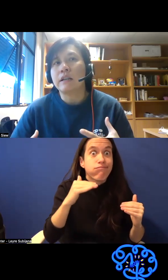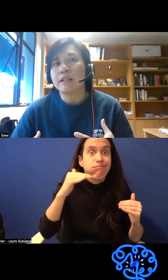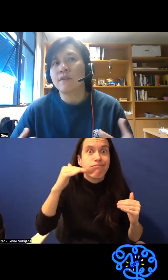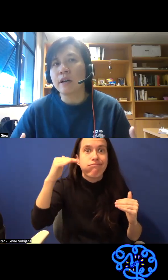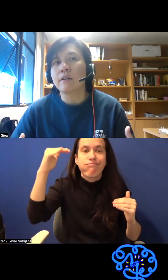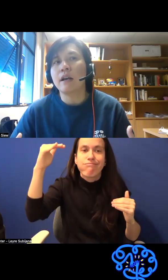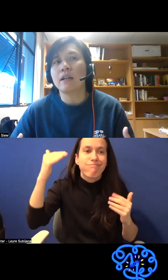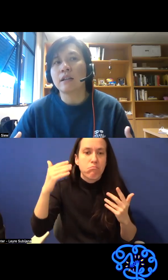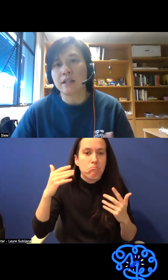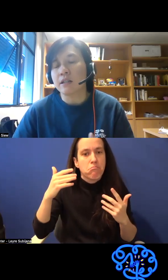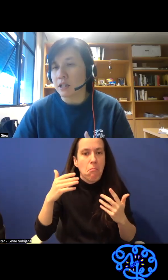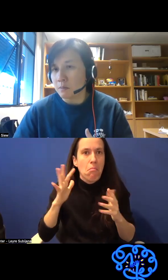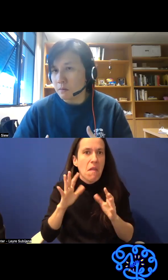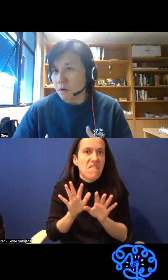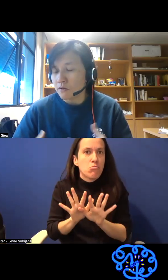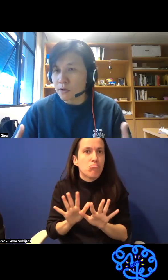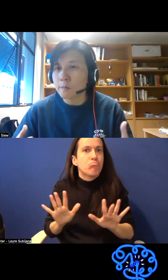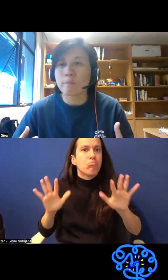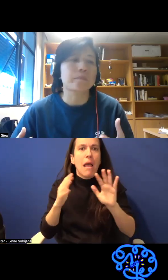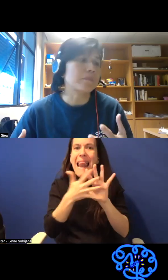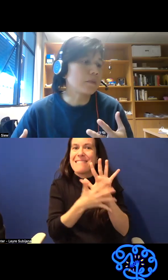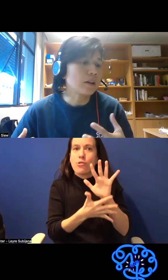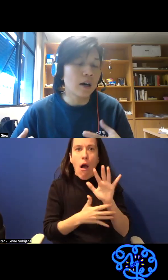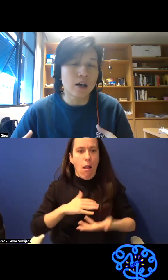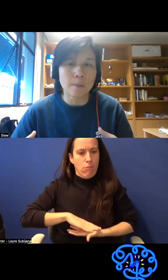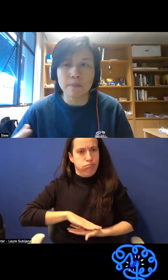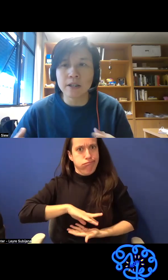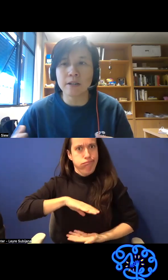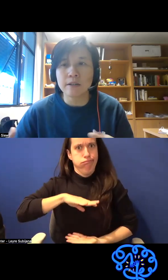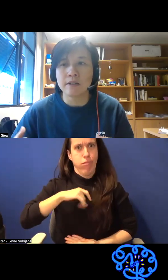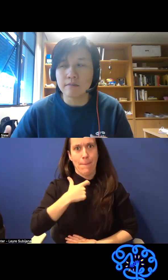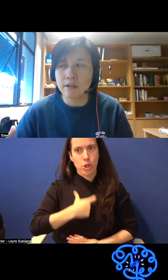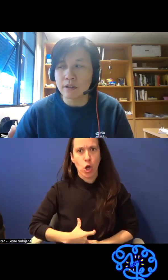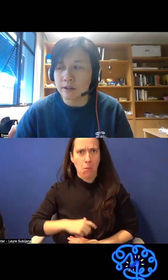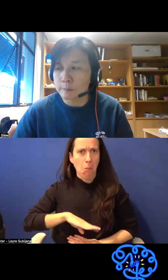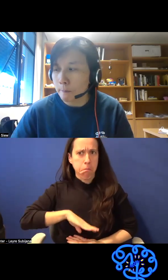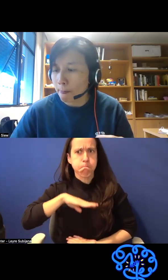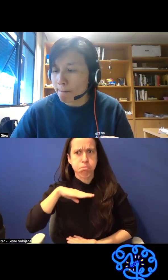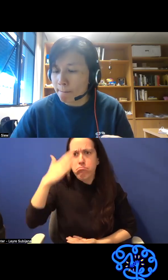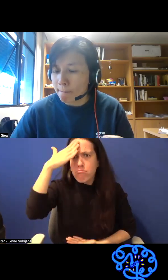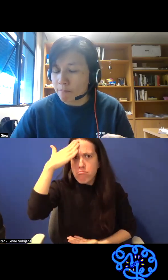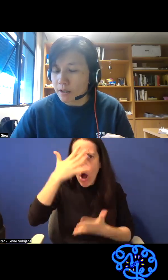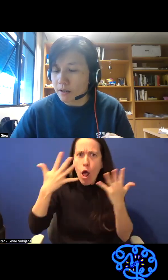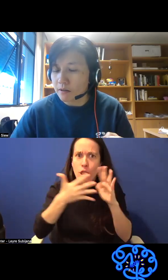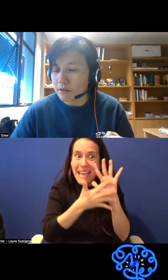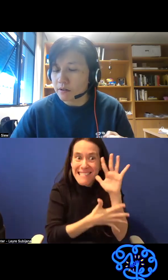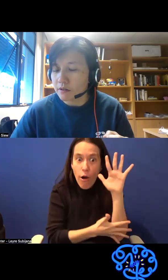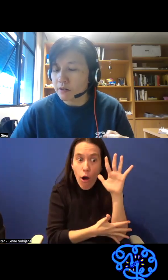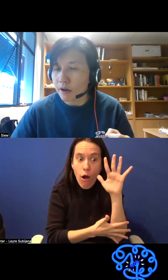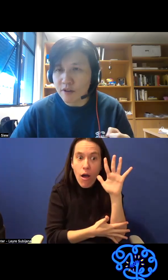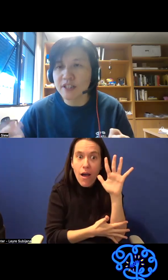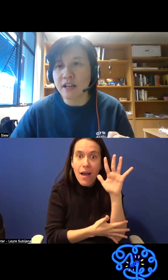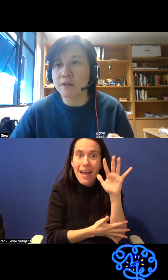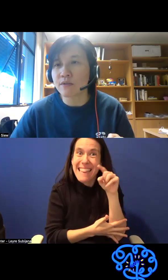it gets filled out and the lexicon is a little bit more full, um, the the uh,